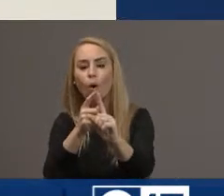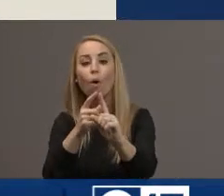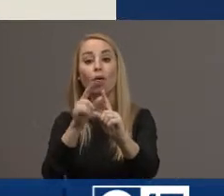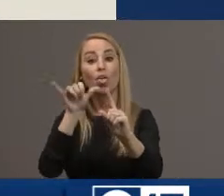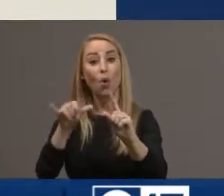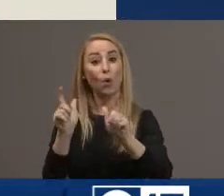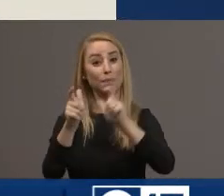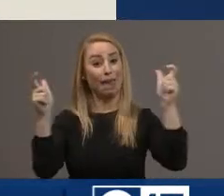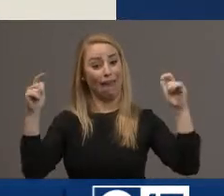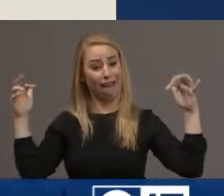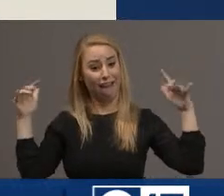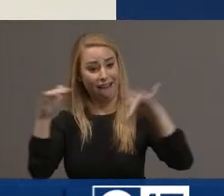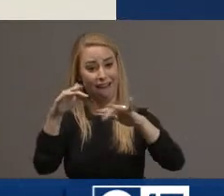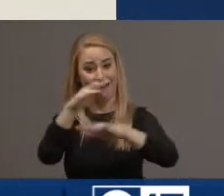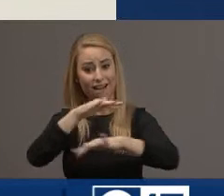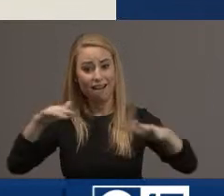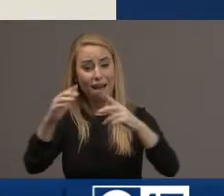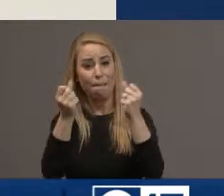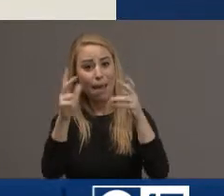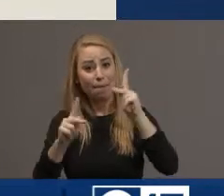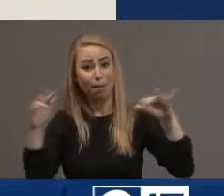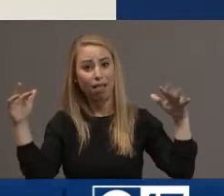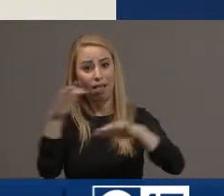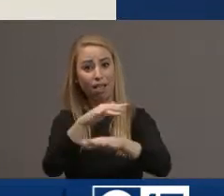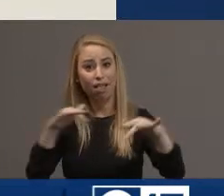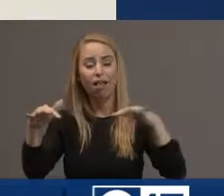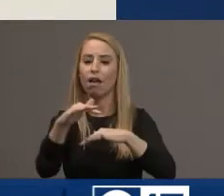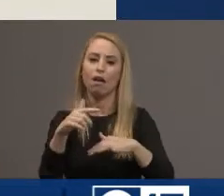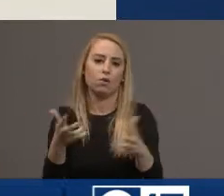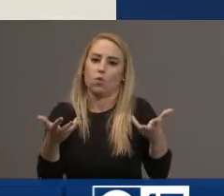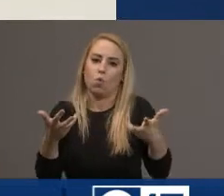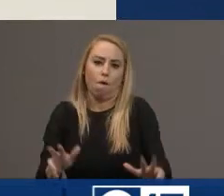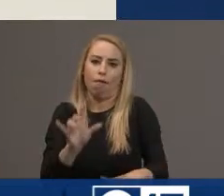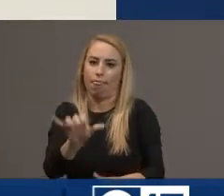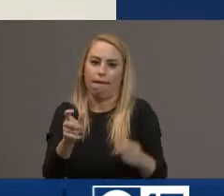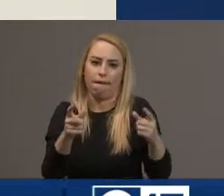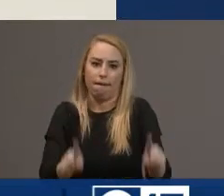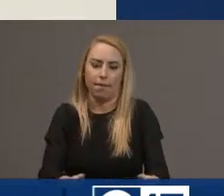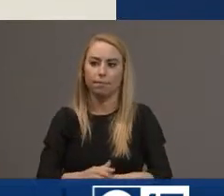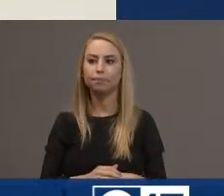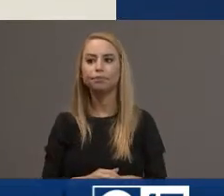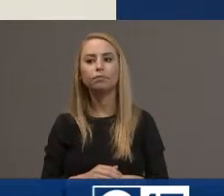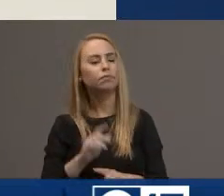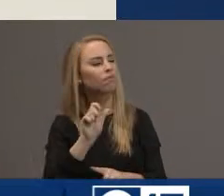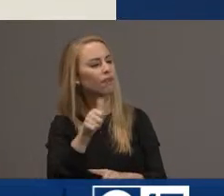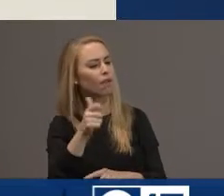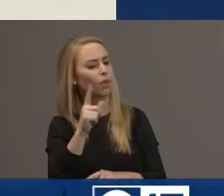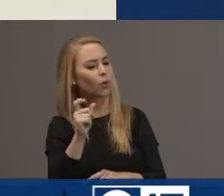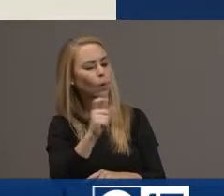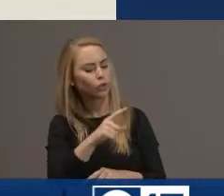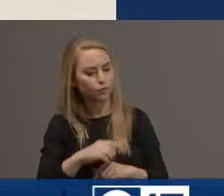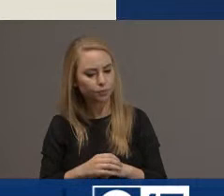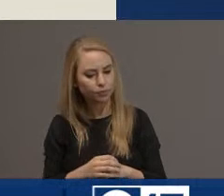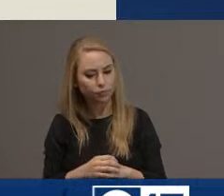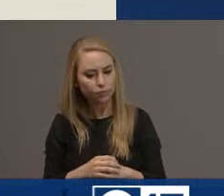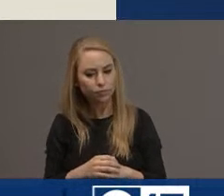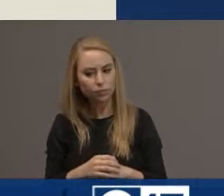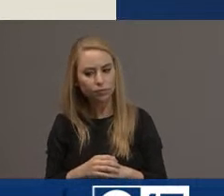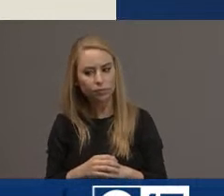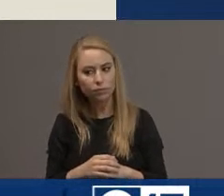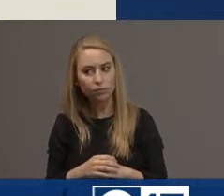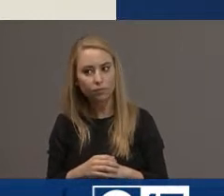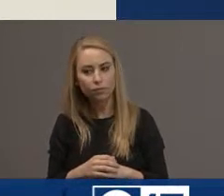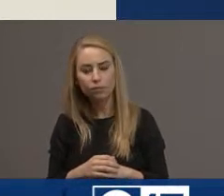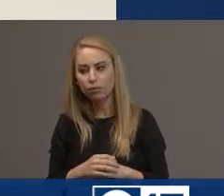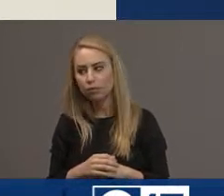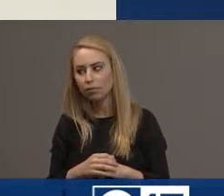large social gatherings where this is happening. Great. One other thing, Bobby Robbins talked to the media this morning, and he was